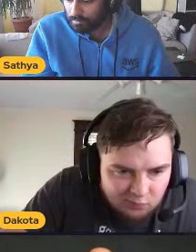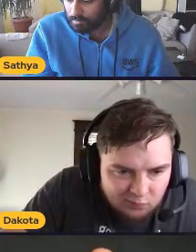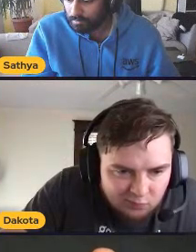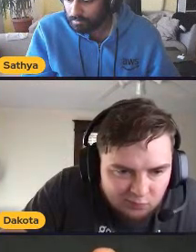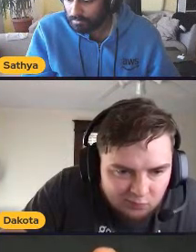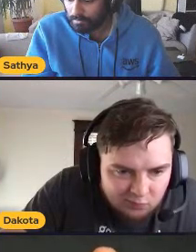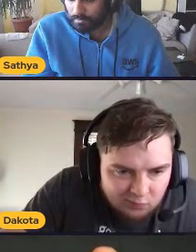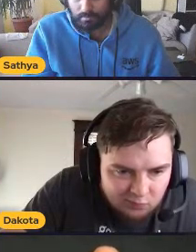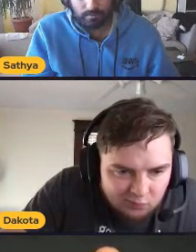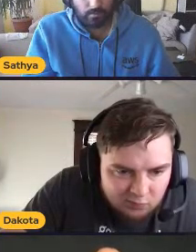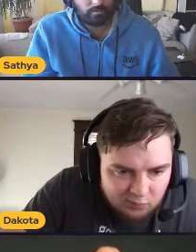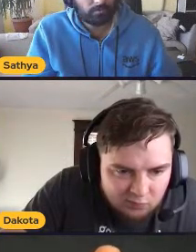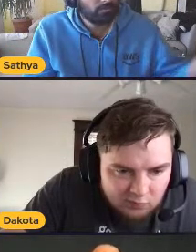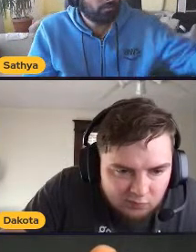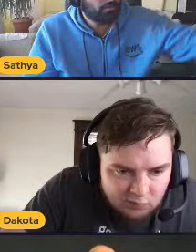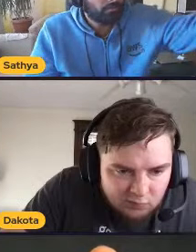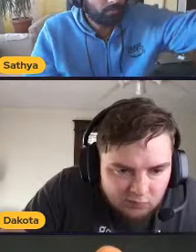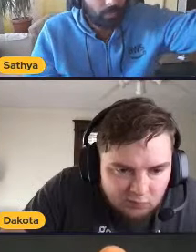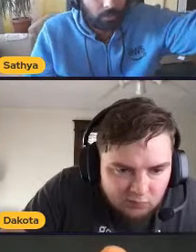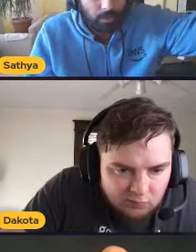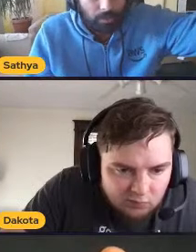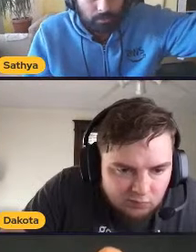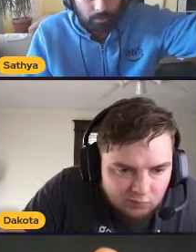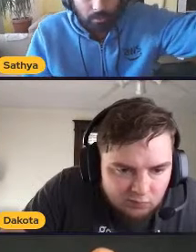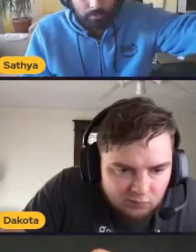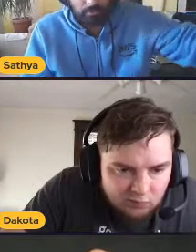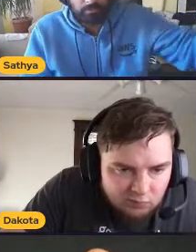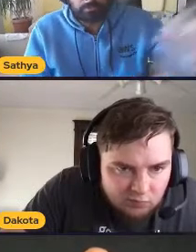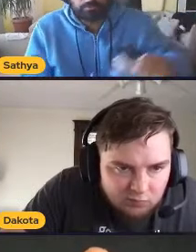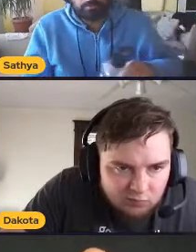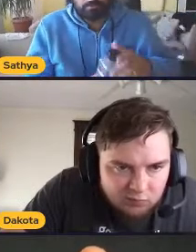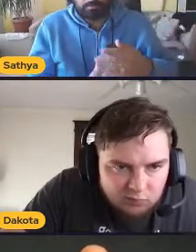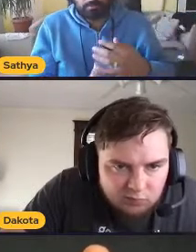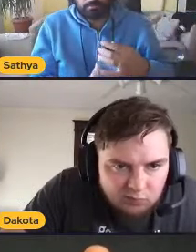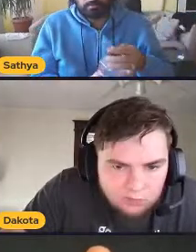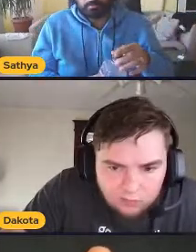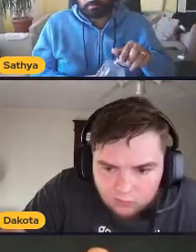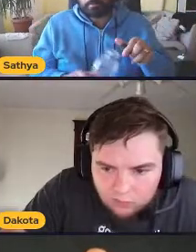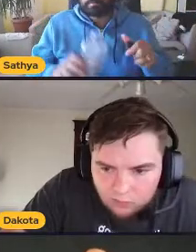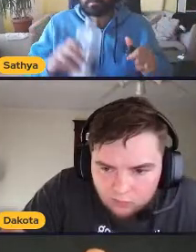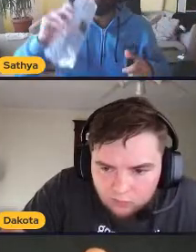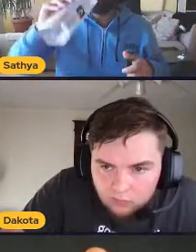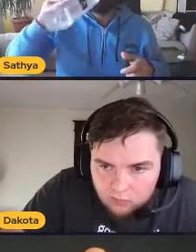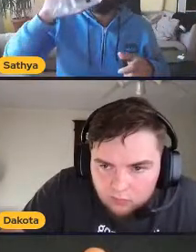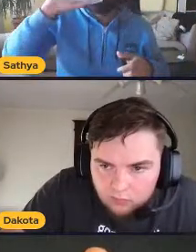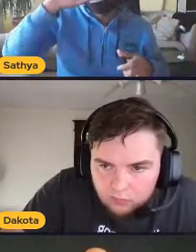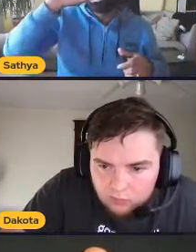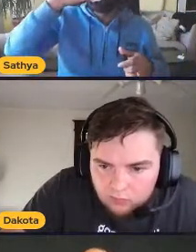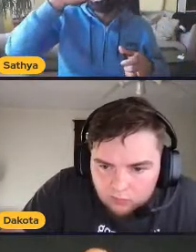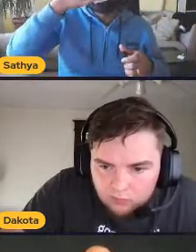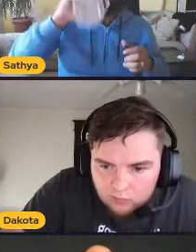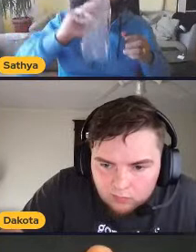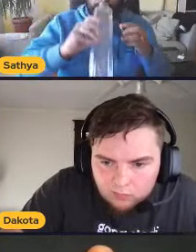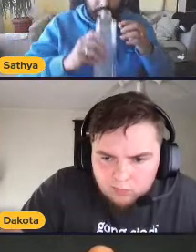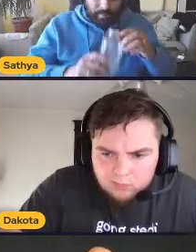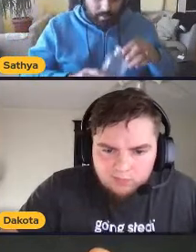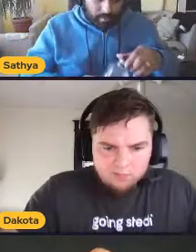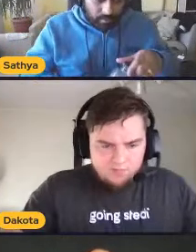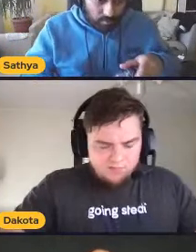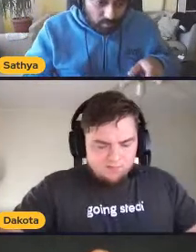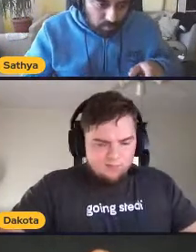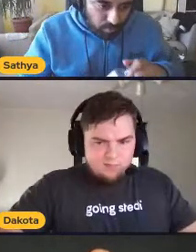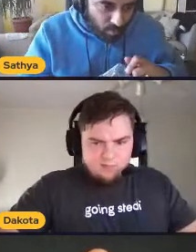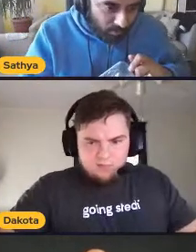you can also pre-approve the ones that you know that meet your standards. Now, why am I telling you all this? Well, I need your help to validate this